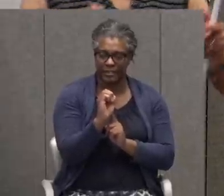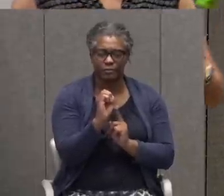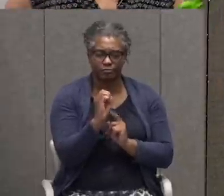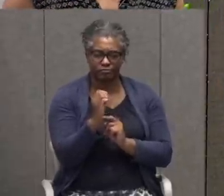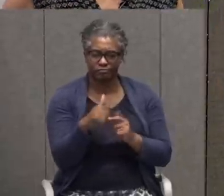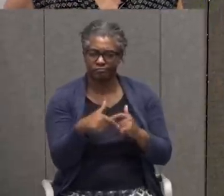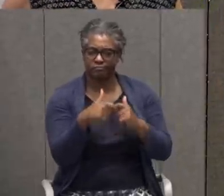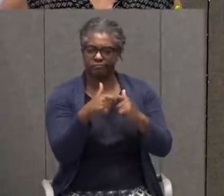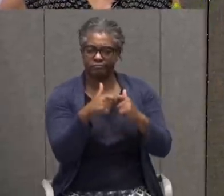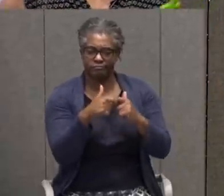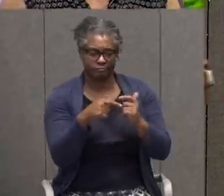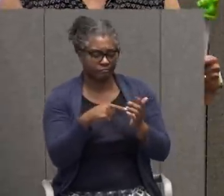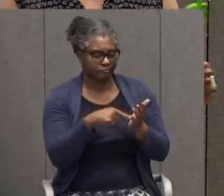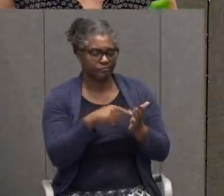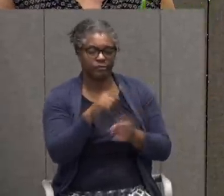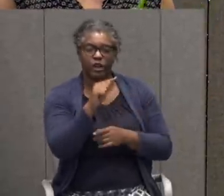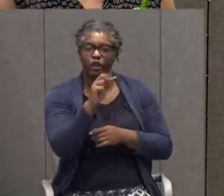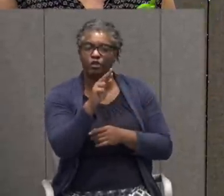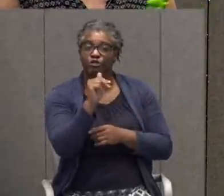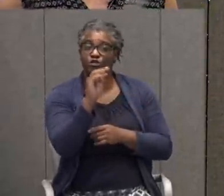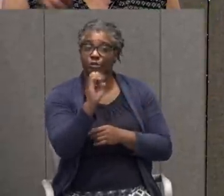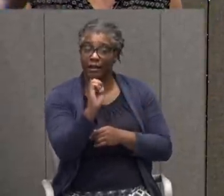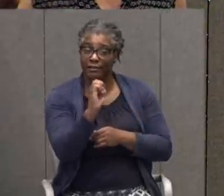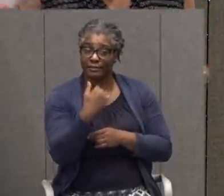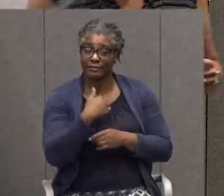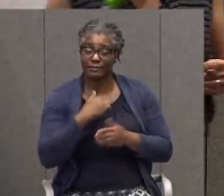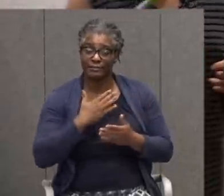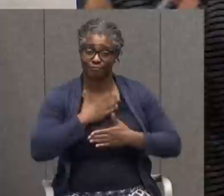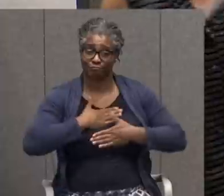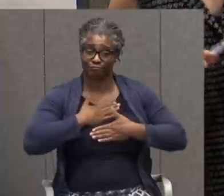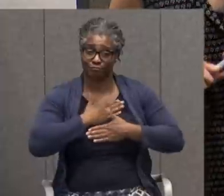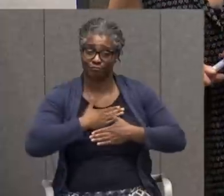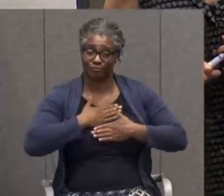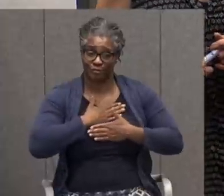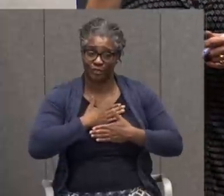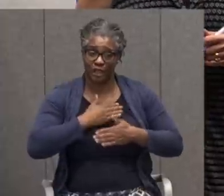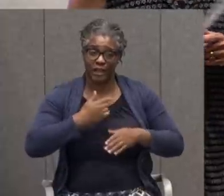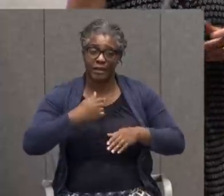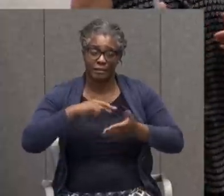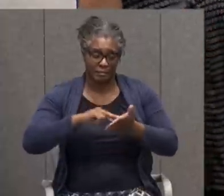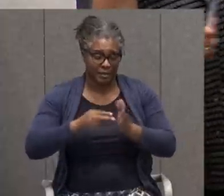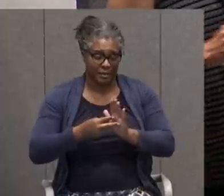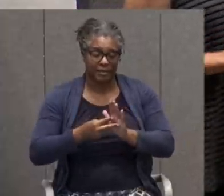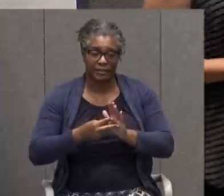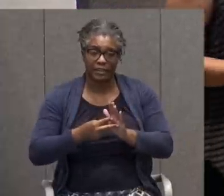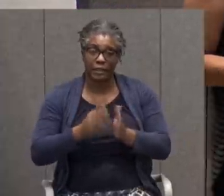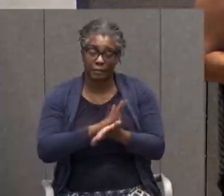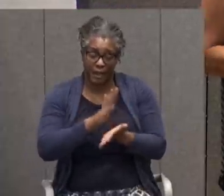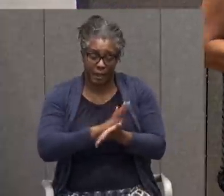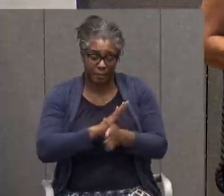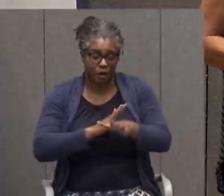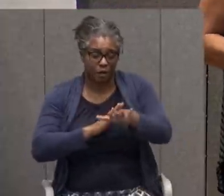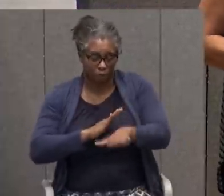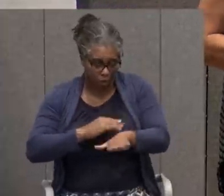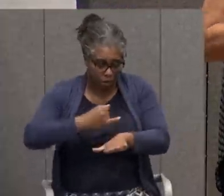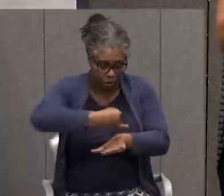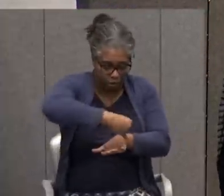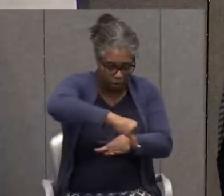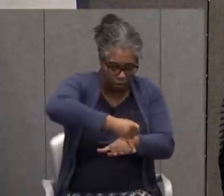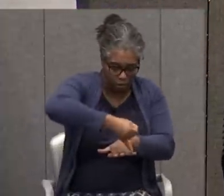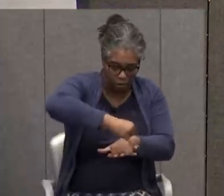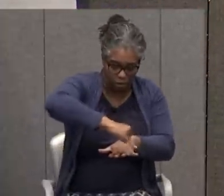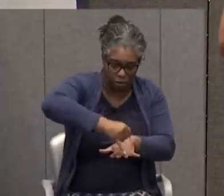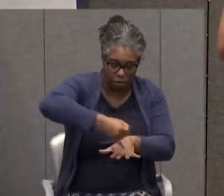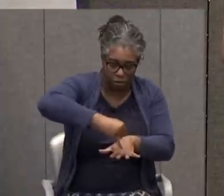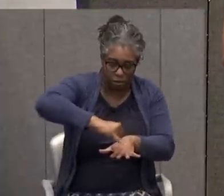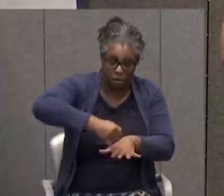you ever tried to trace something on a piece of paper? You're making the outline of it. That is exactly what happens when an